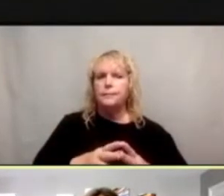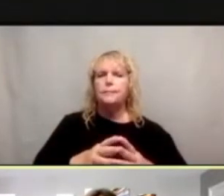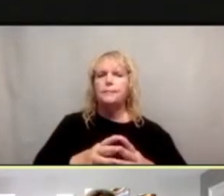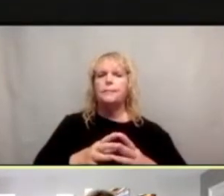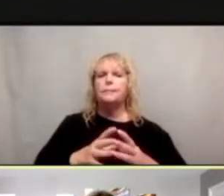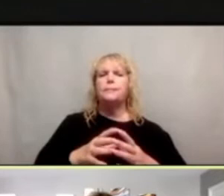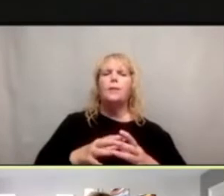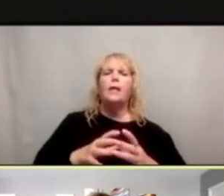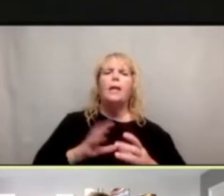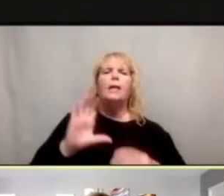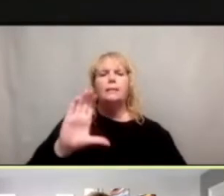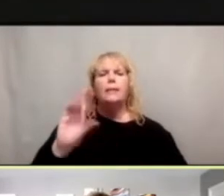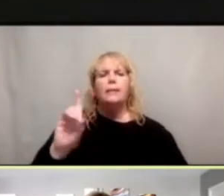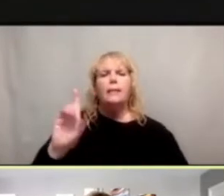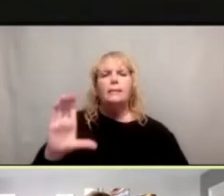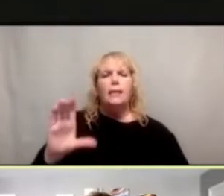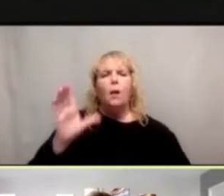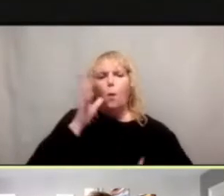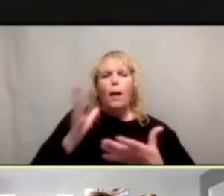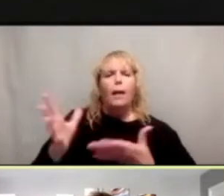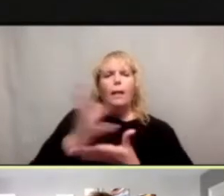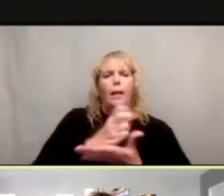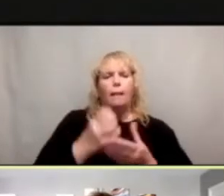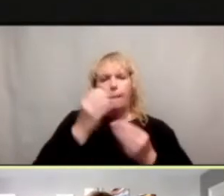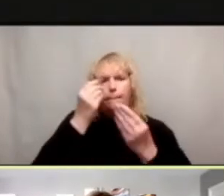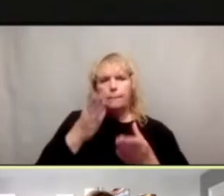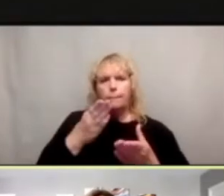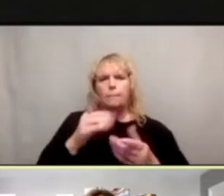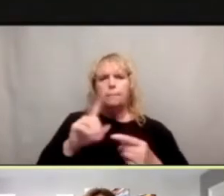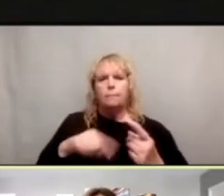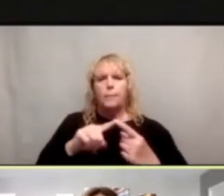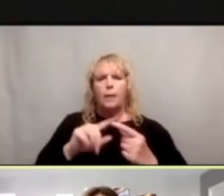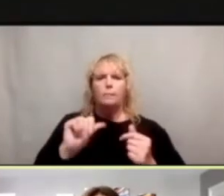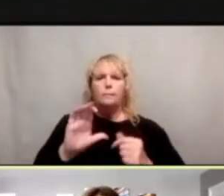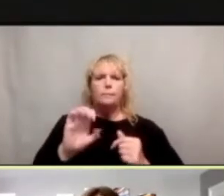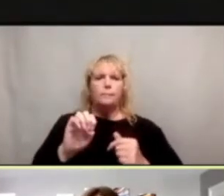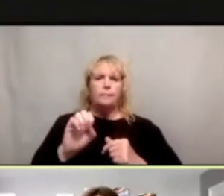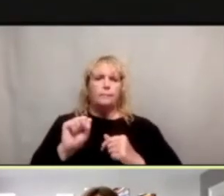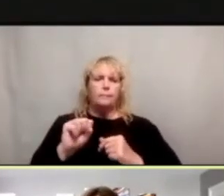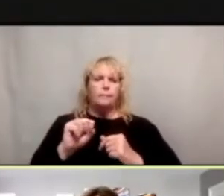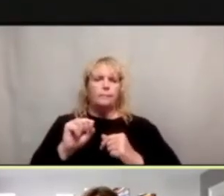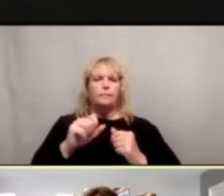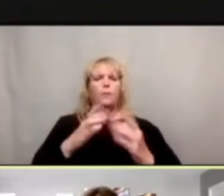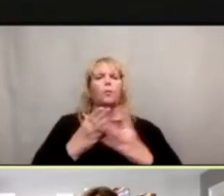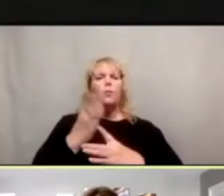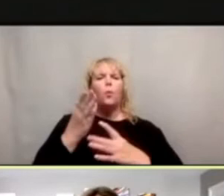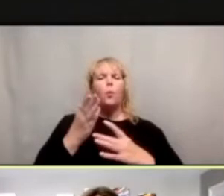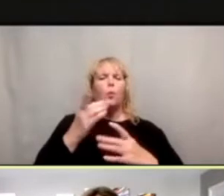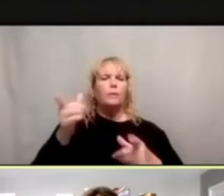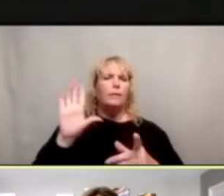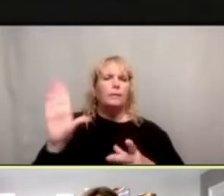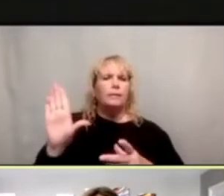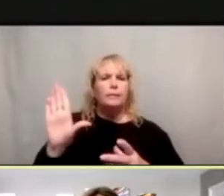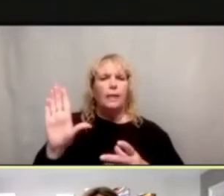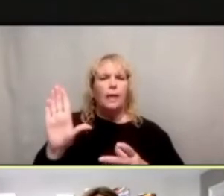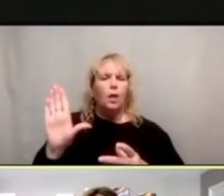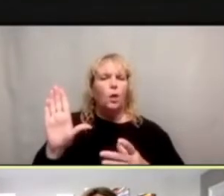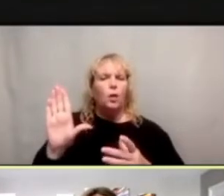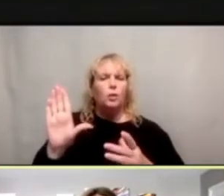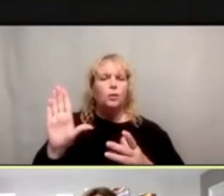So the CDC collects data on ACEs through its surveillance systems, behavioral